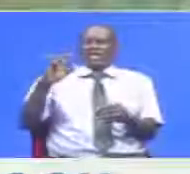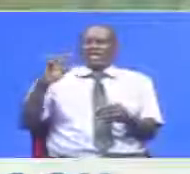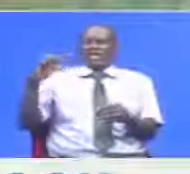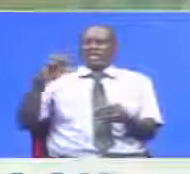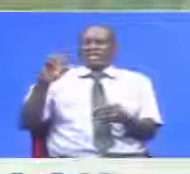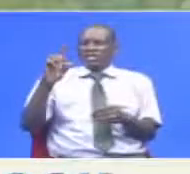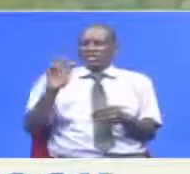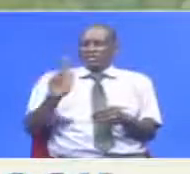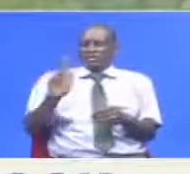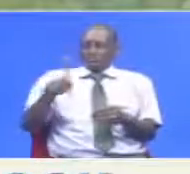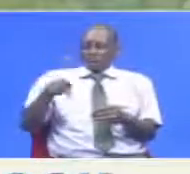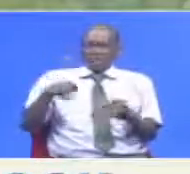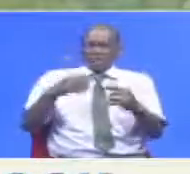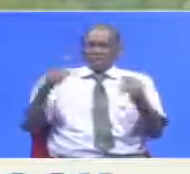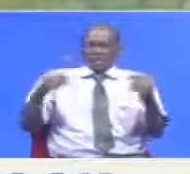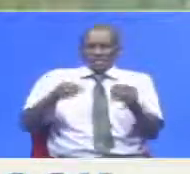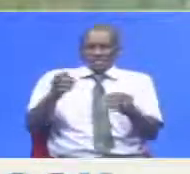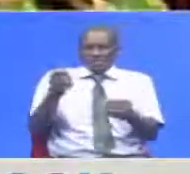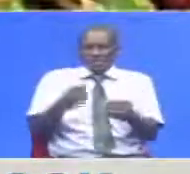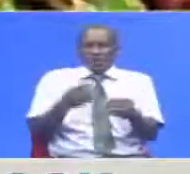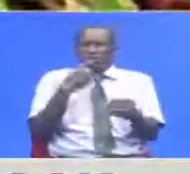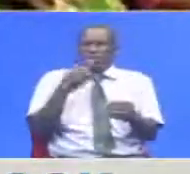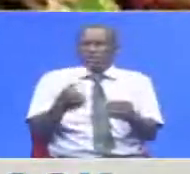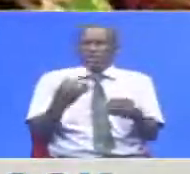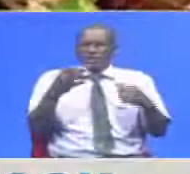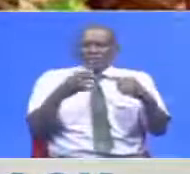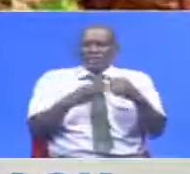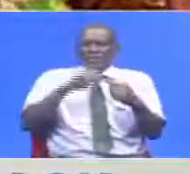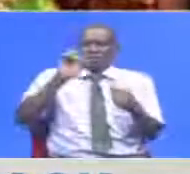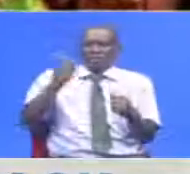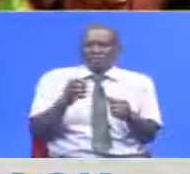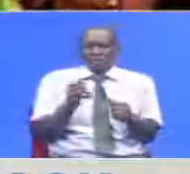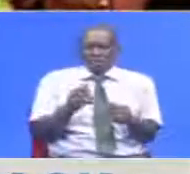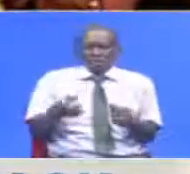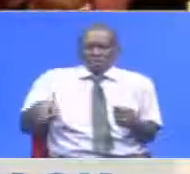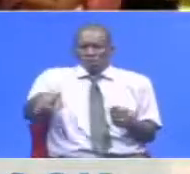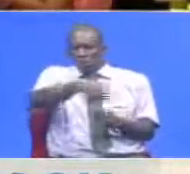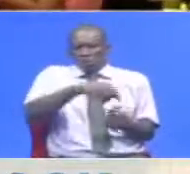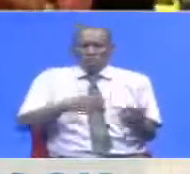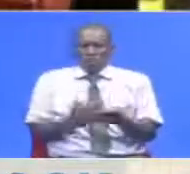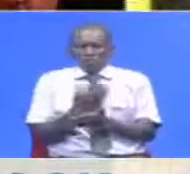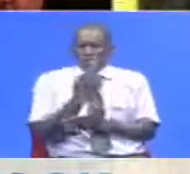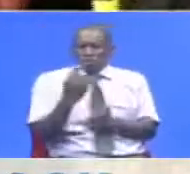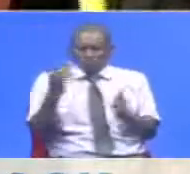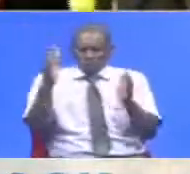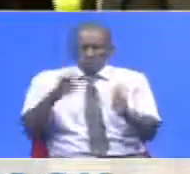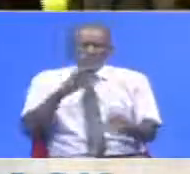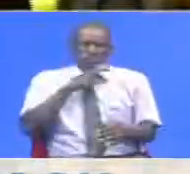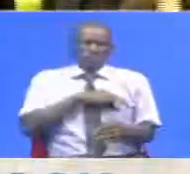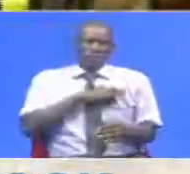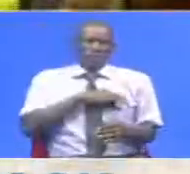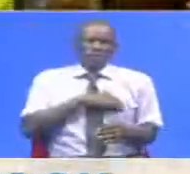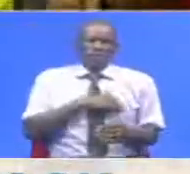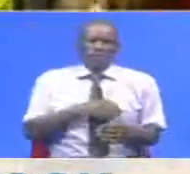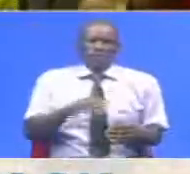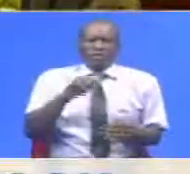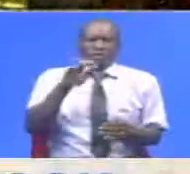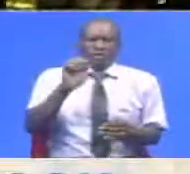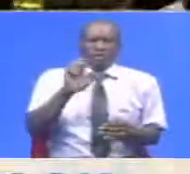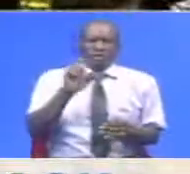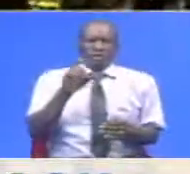at 179,000 shillings. And we are sure each of us will benefit. Alex